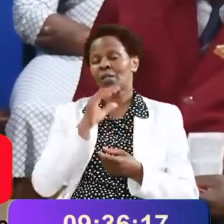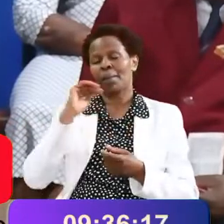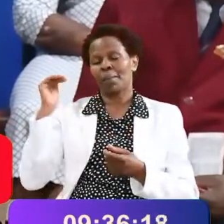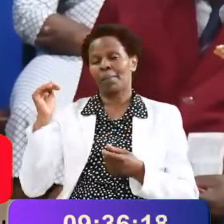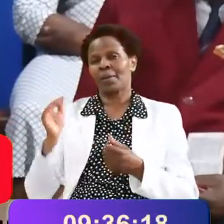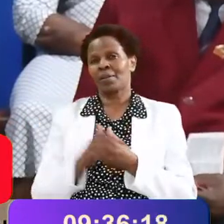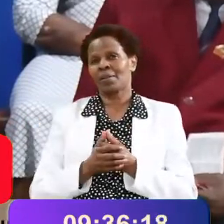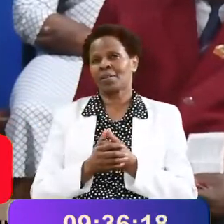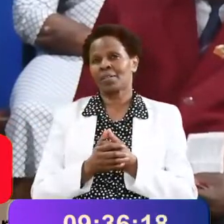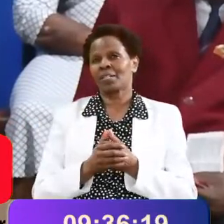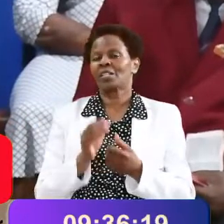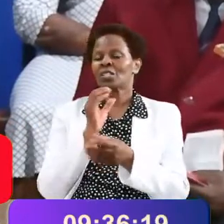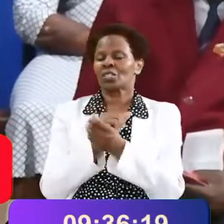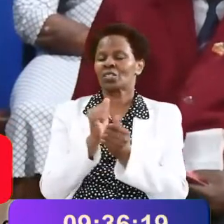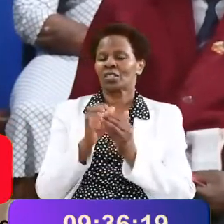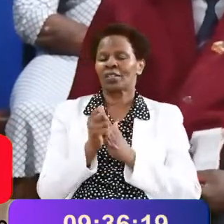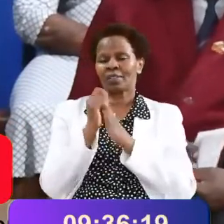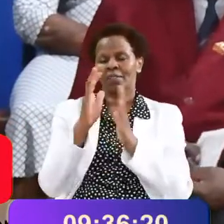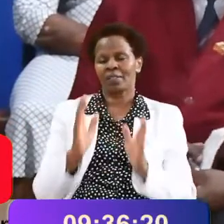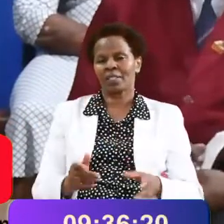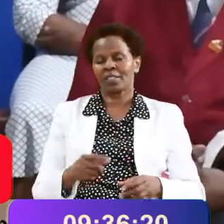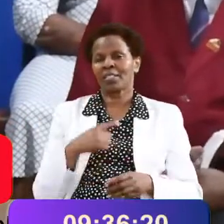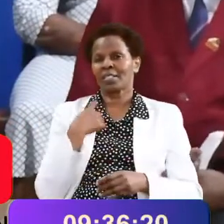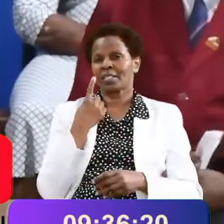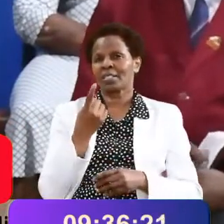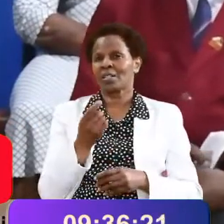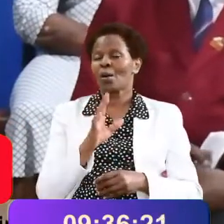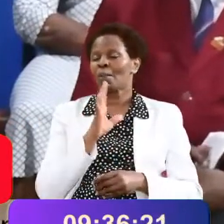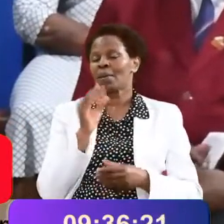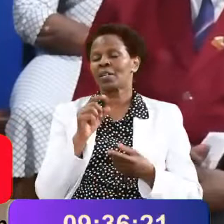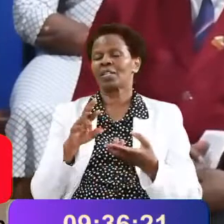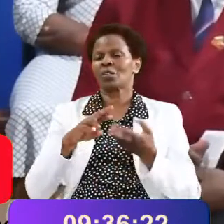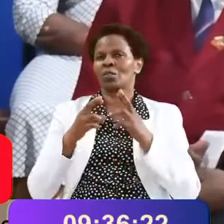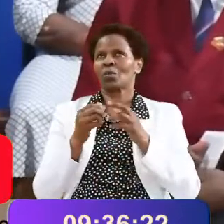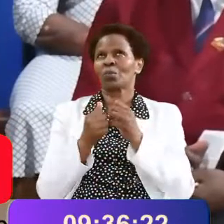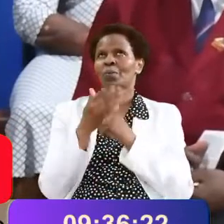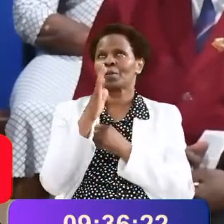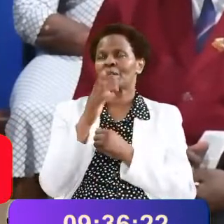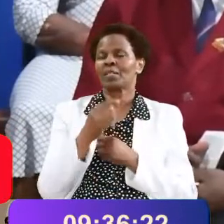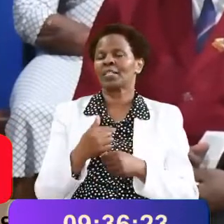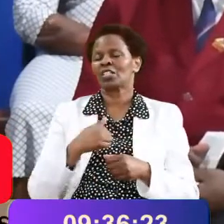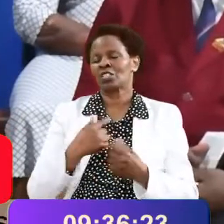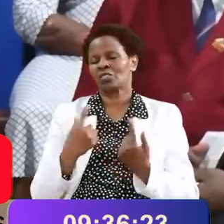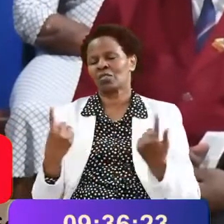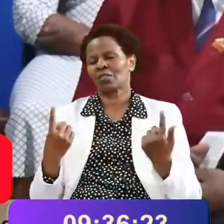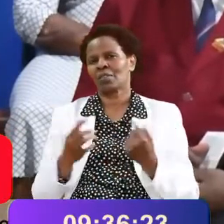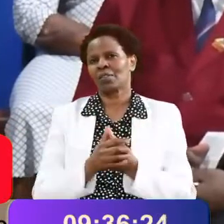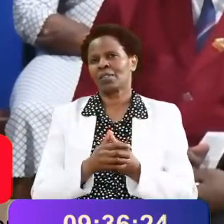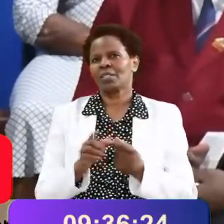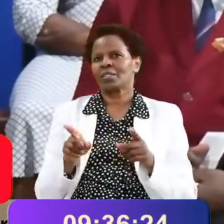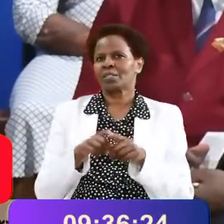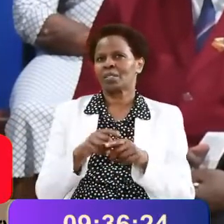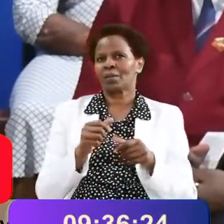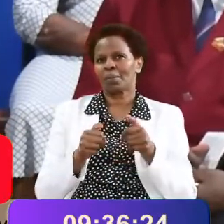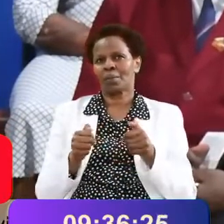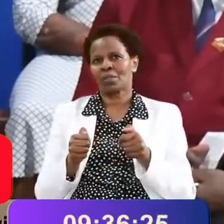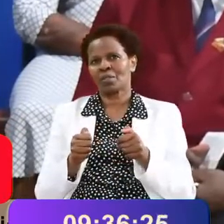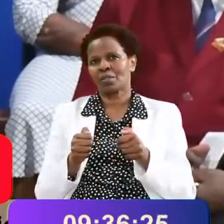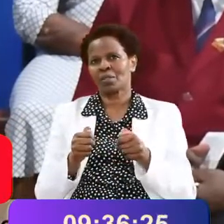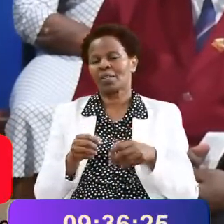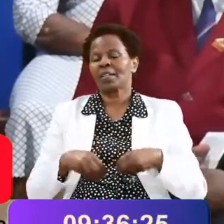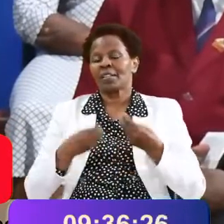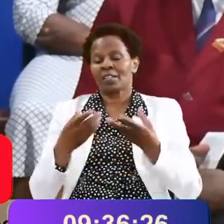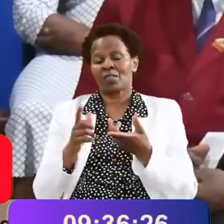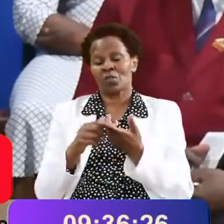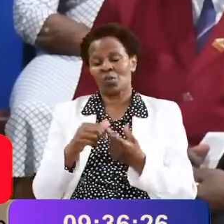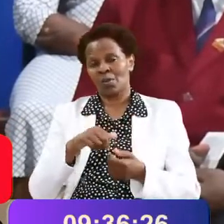as church leaders, we will say, be reconciled to God and be reconciled to one another. And the same message, you will take it to the people and